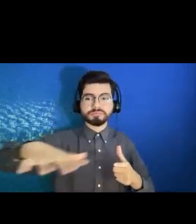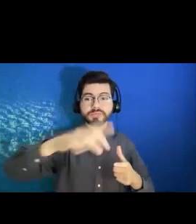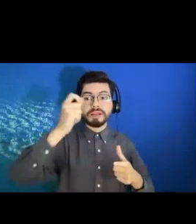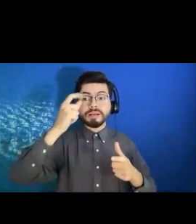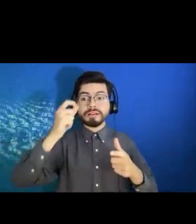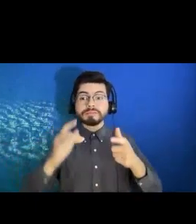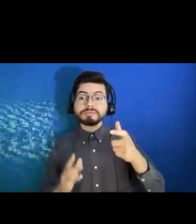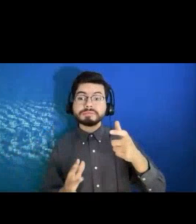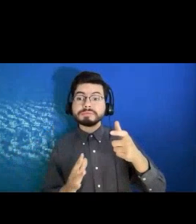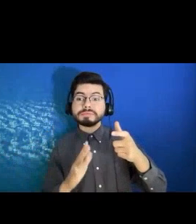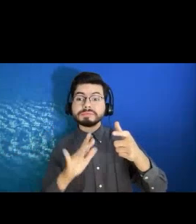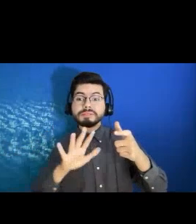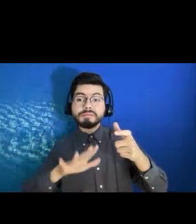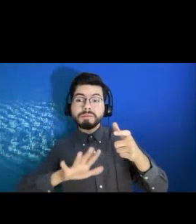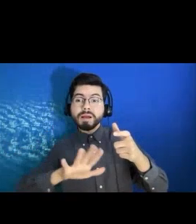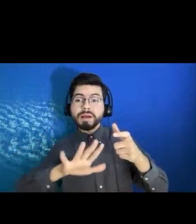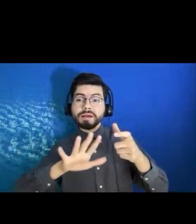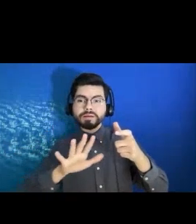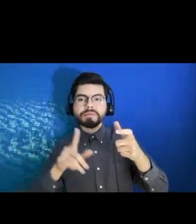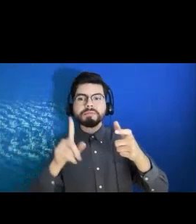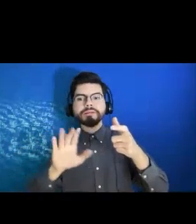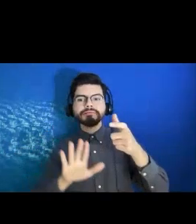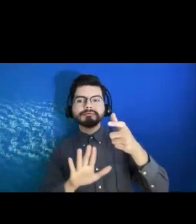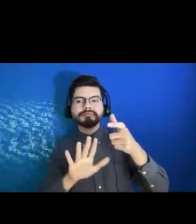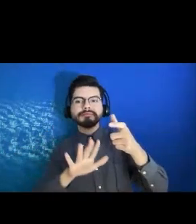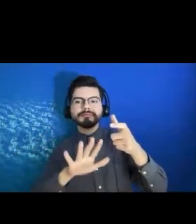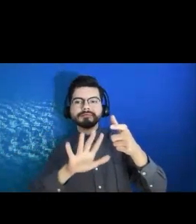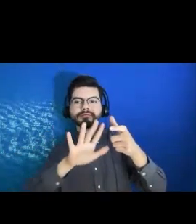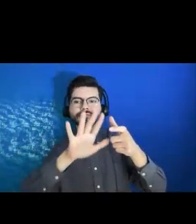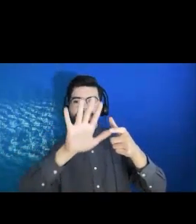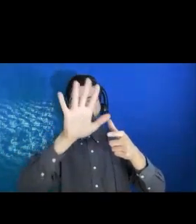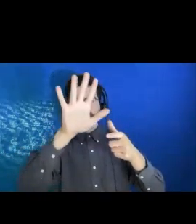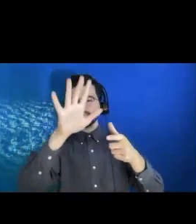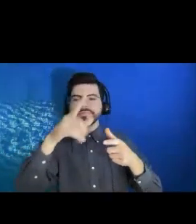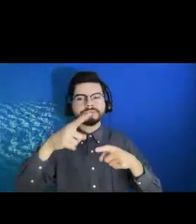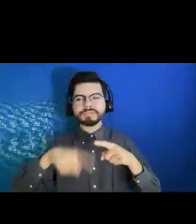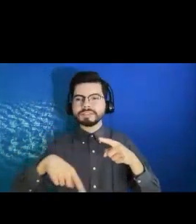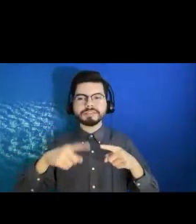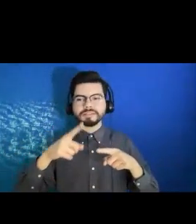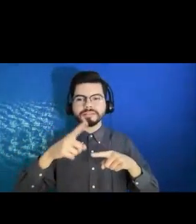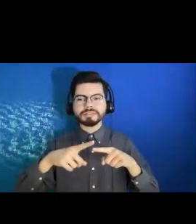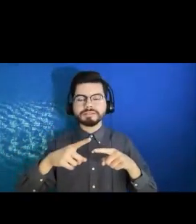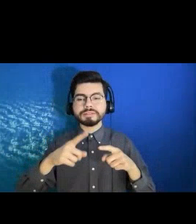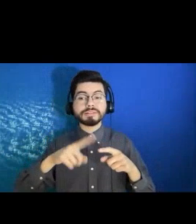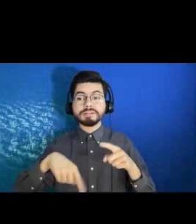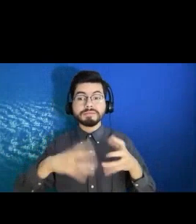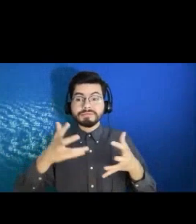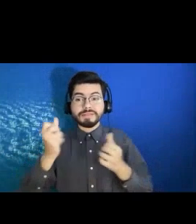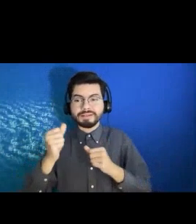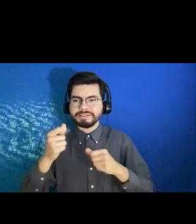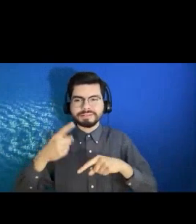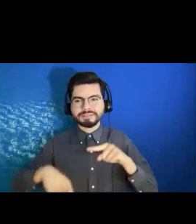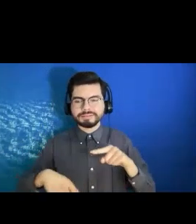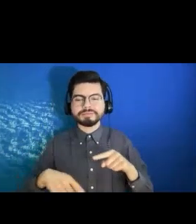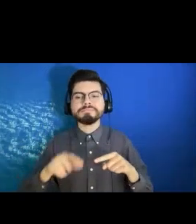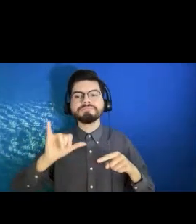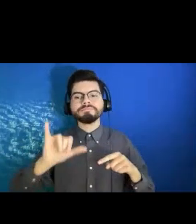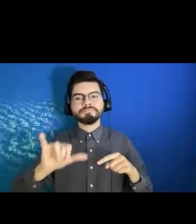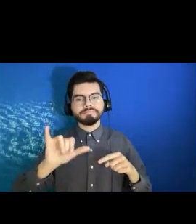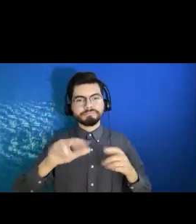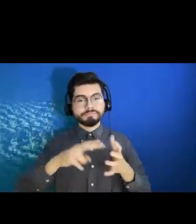going vertically. They have to go through them when they go vertically. So we can use the difference and say that we know that